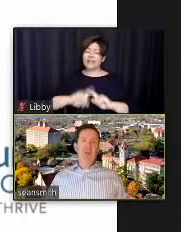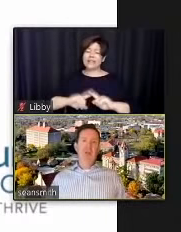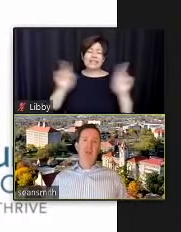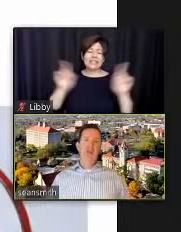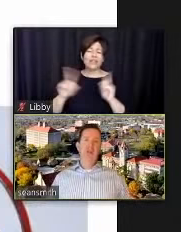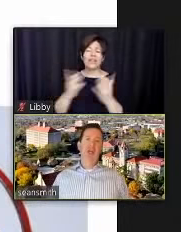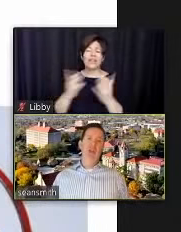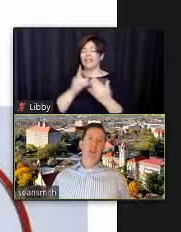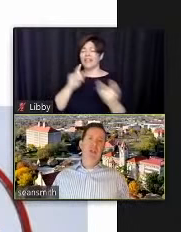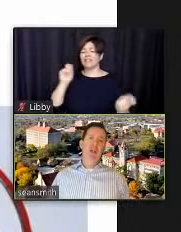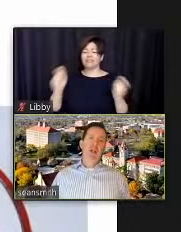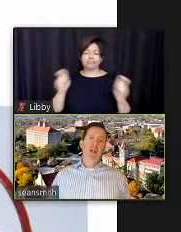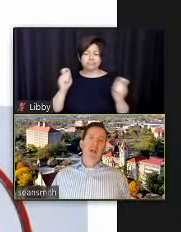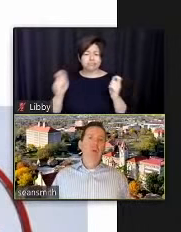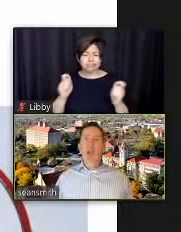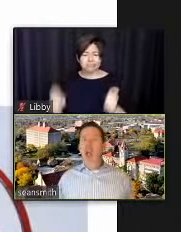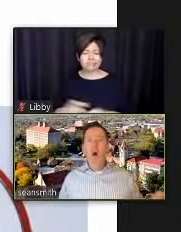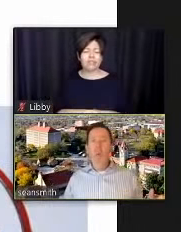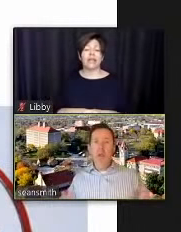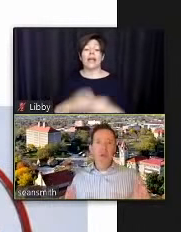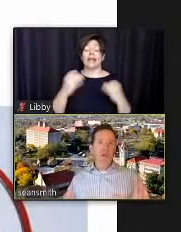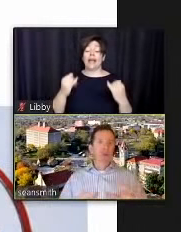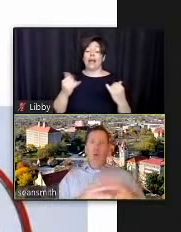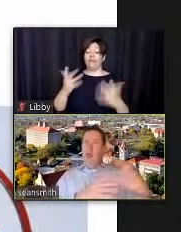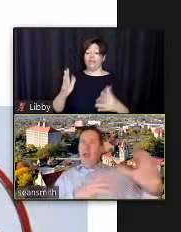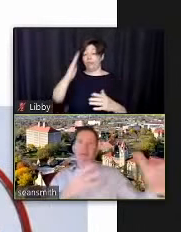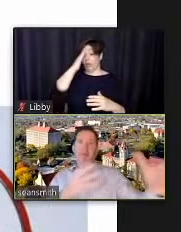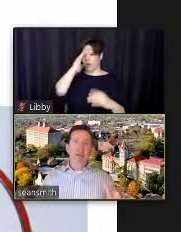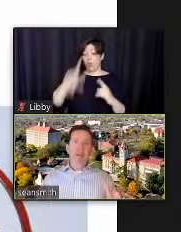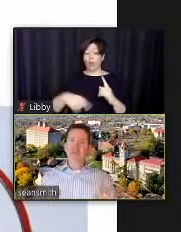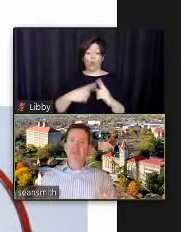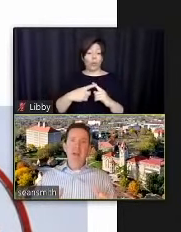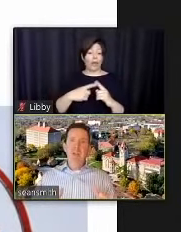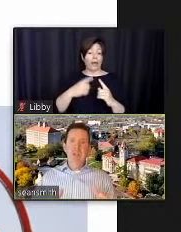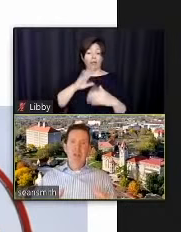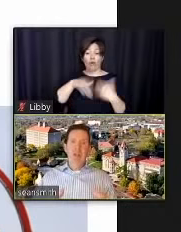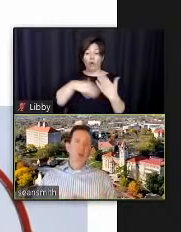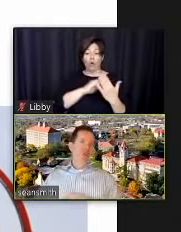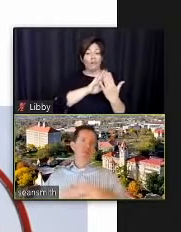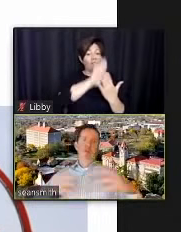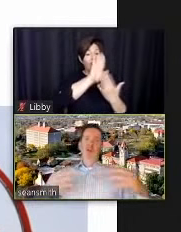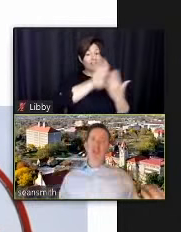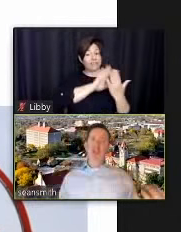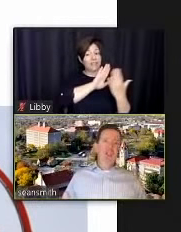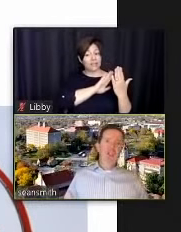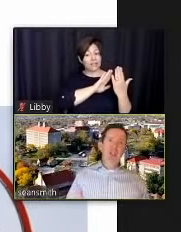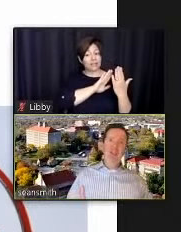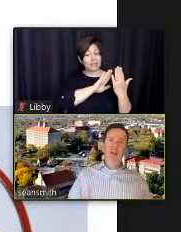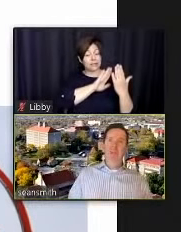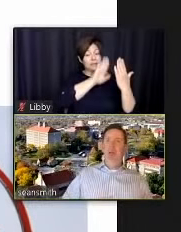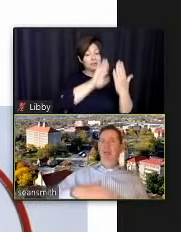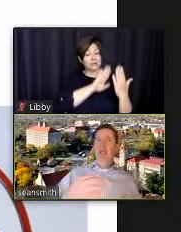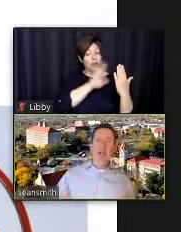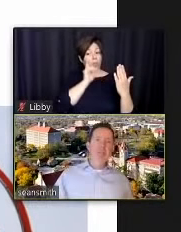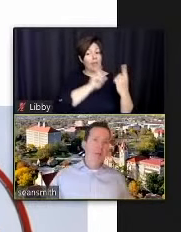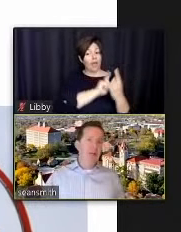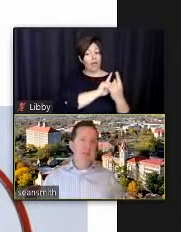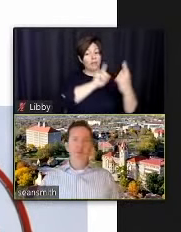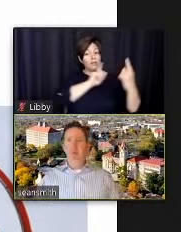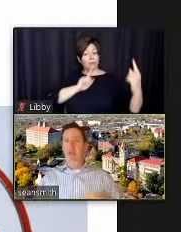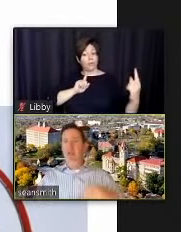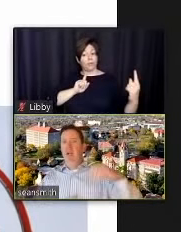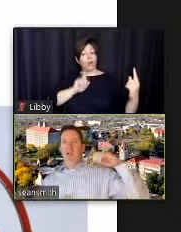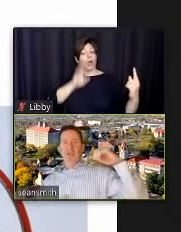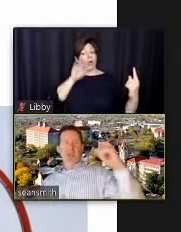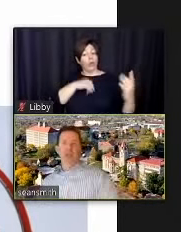are shifting. Things are changing. Now, we know when we do any of our face-to-face, There'll be social distancing. There'll be a cleaning process.